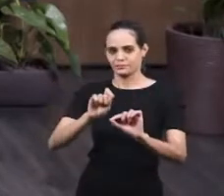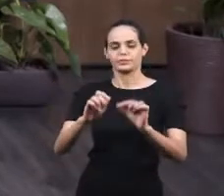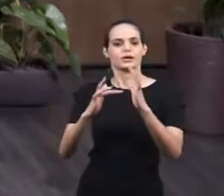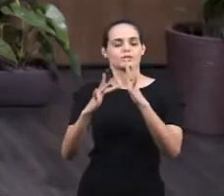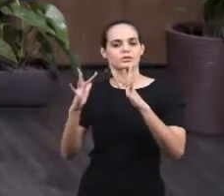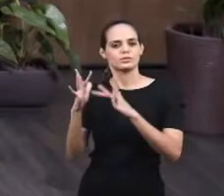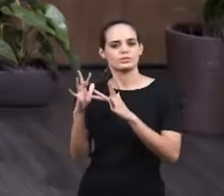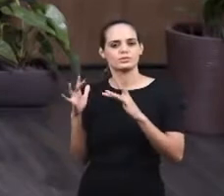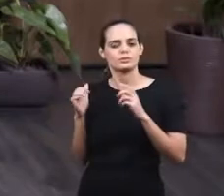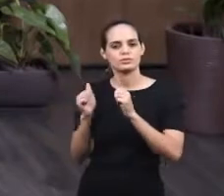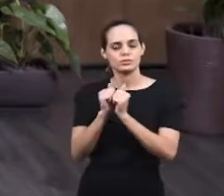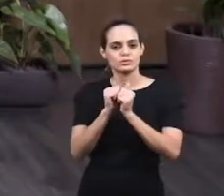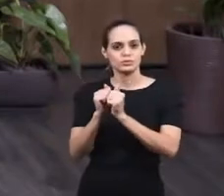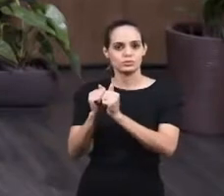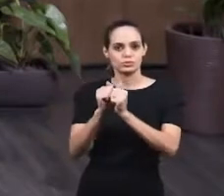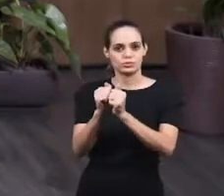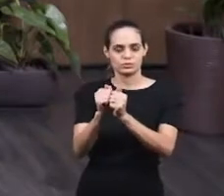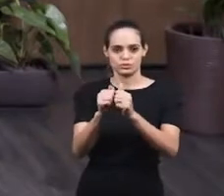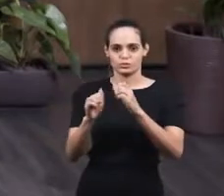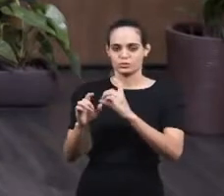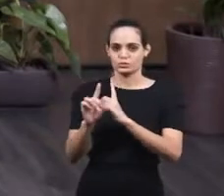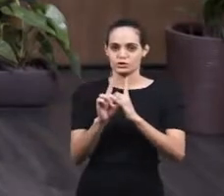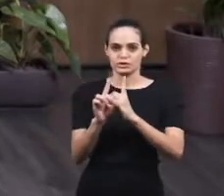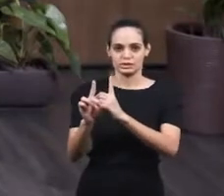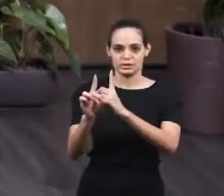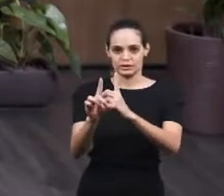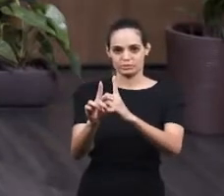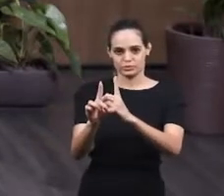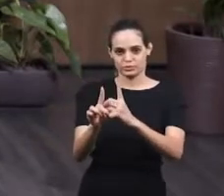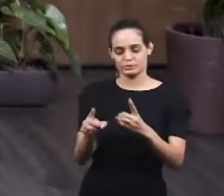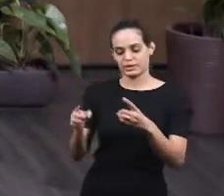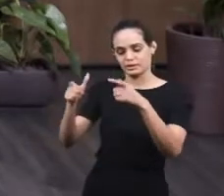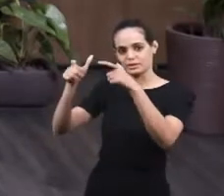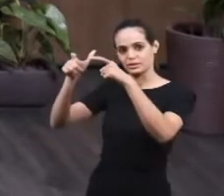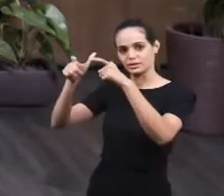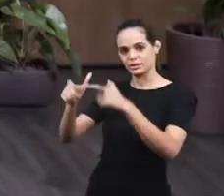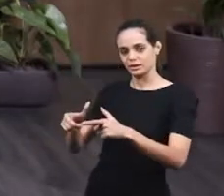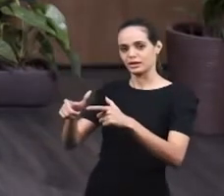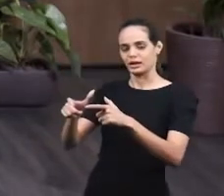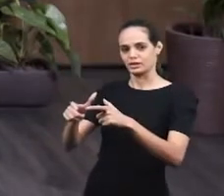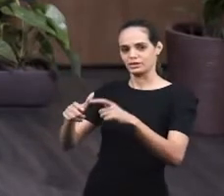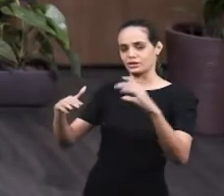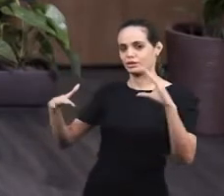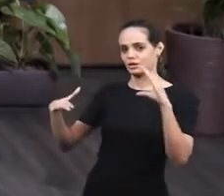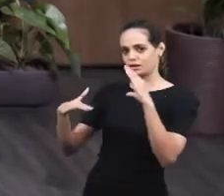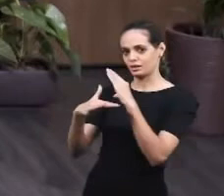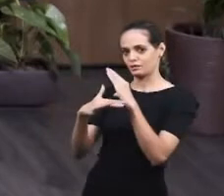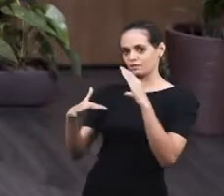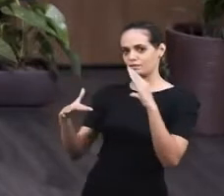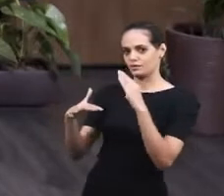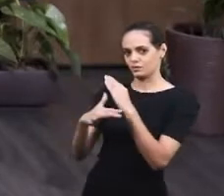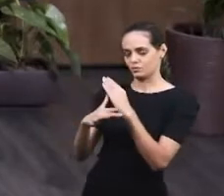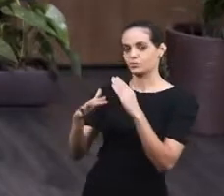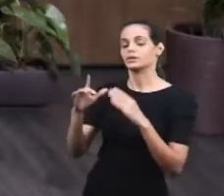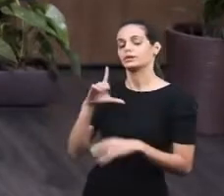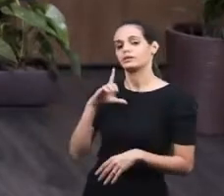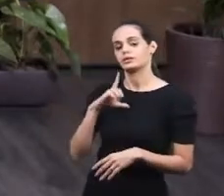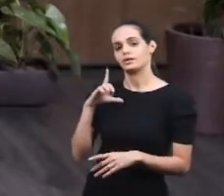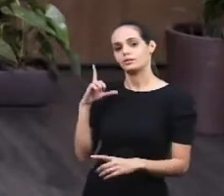after, him and his disciples went to the city of Capernaum, which is right up here,